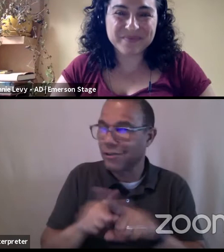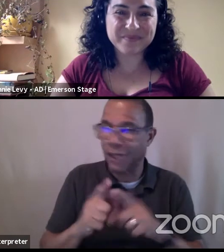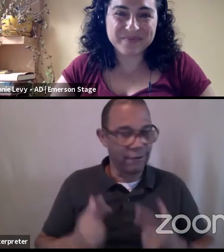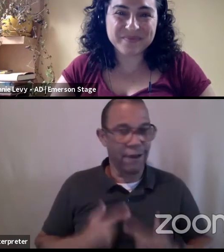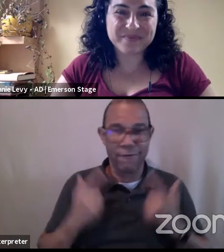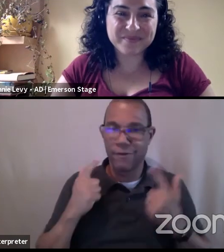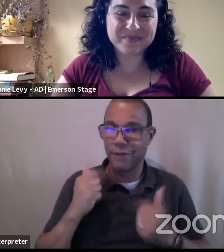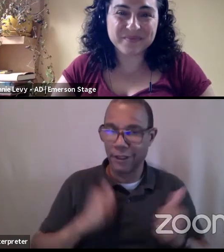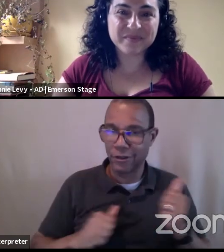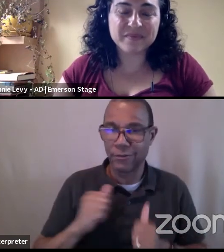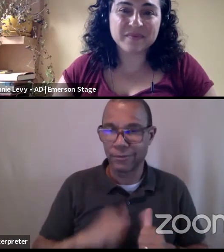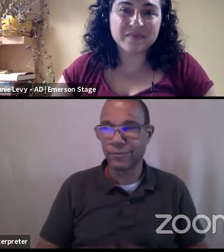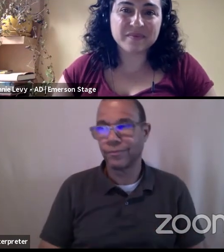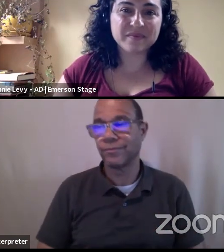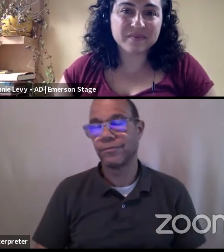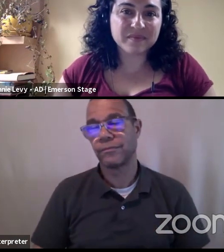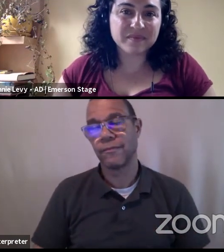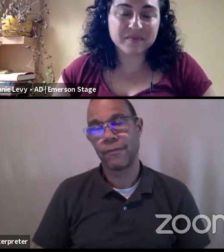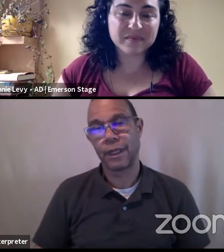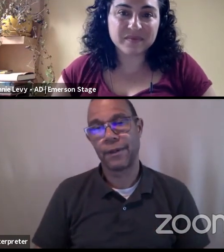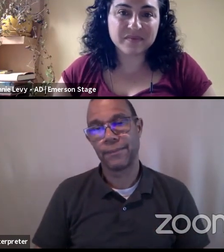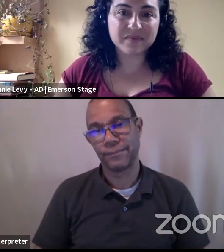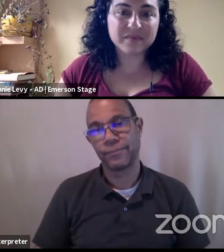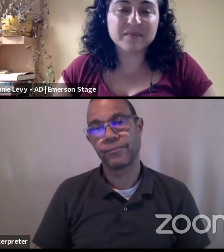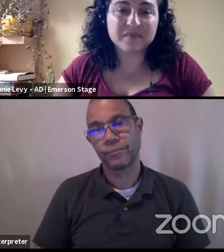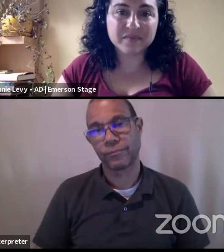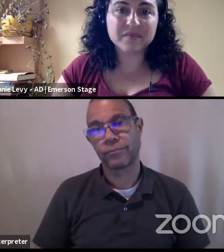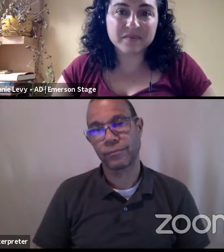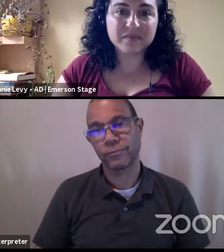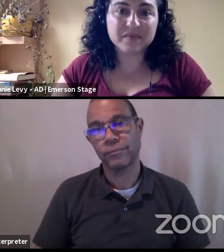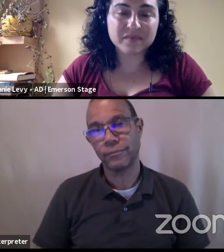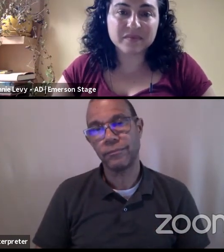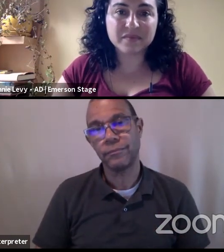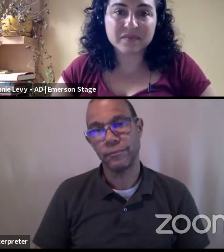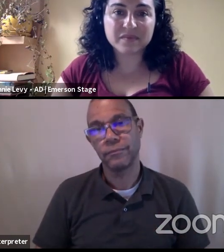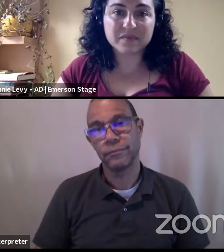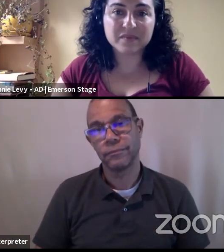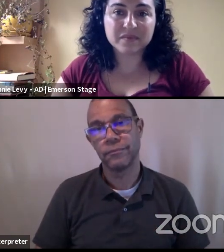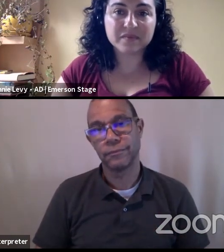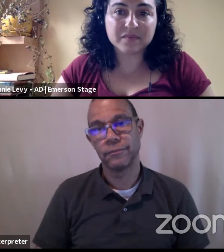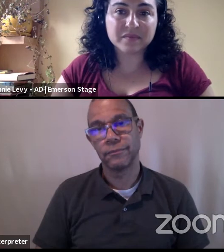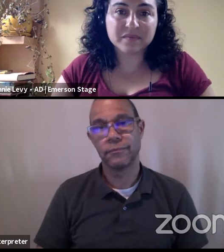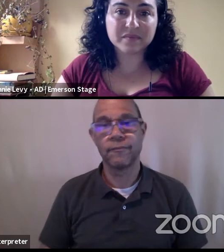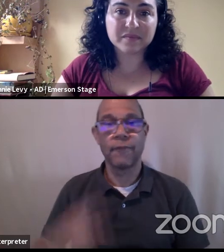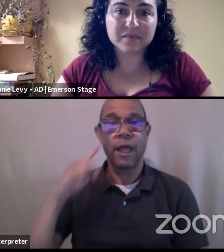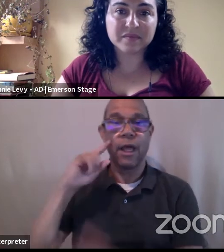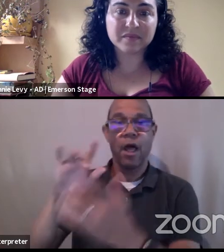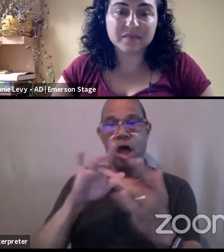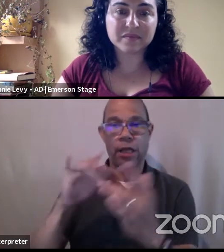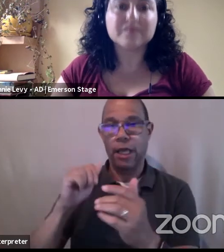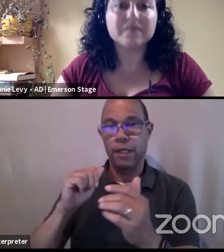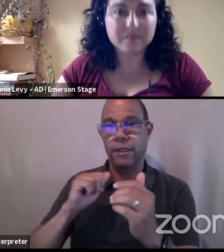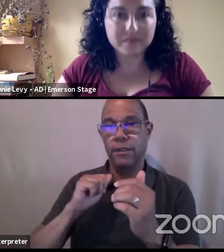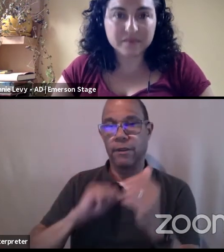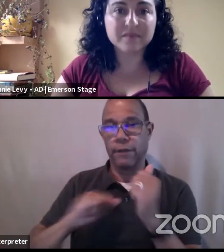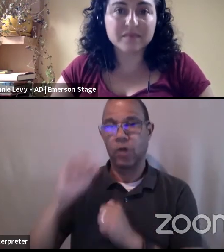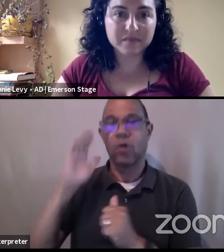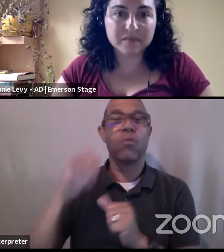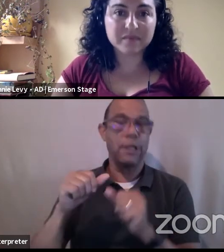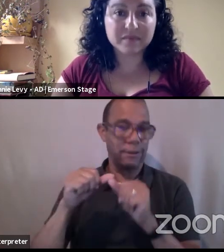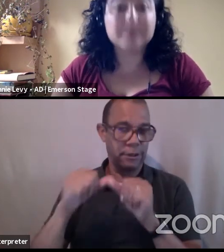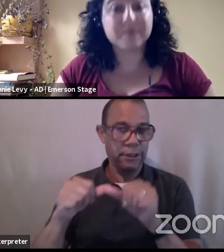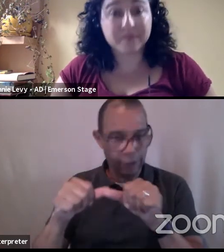I think, uh, I think this is going to continue. I think, uh, it's, it's convenient. I think it's